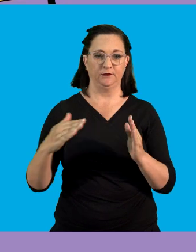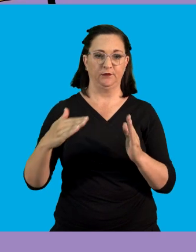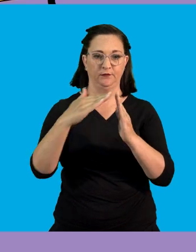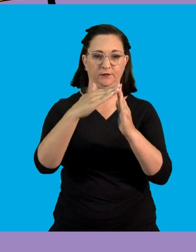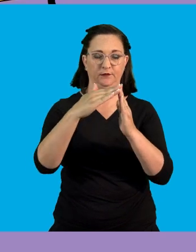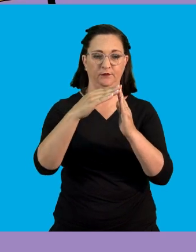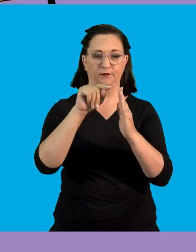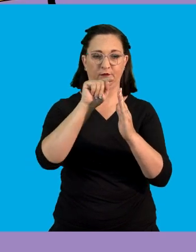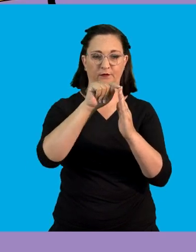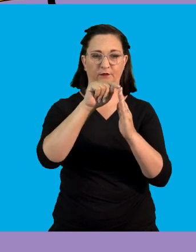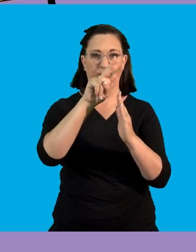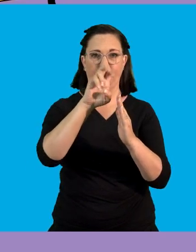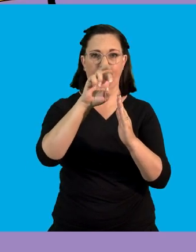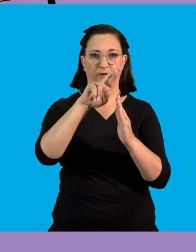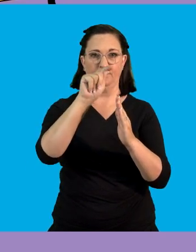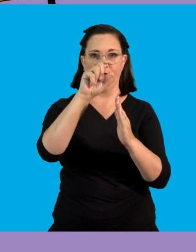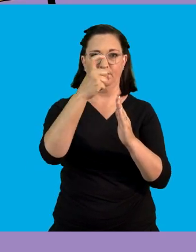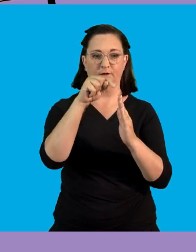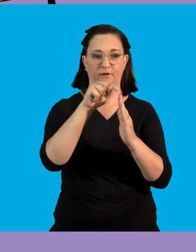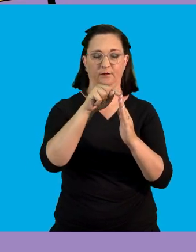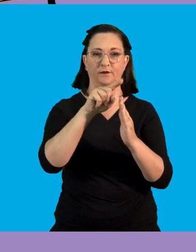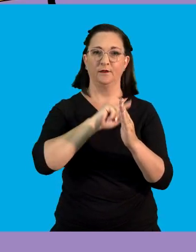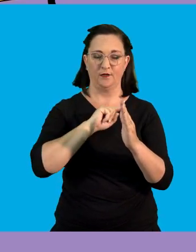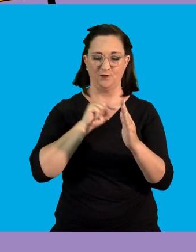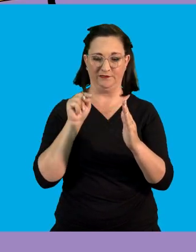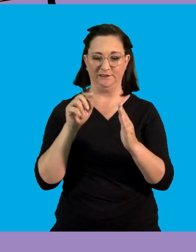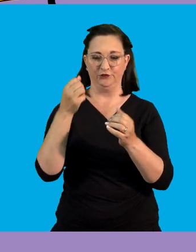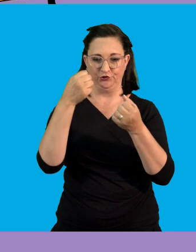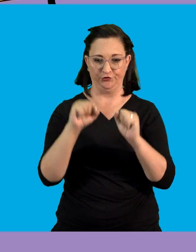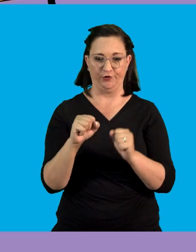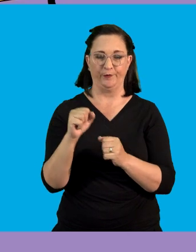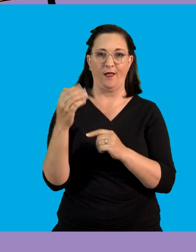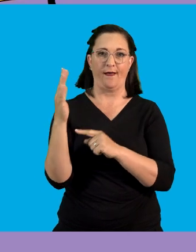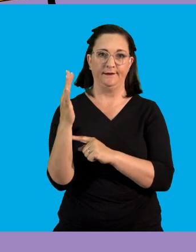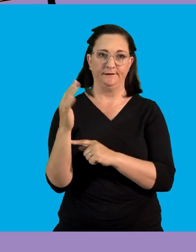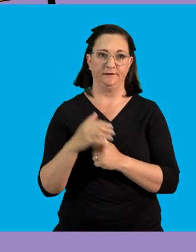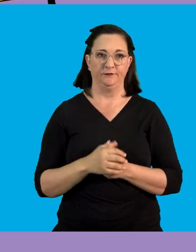are also joined by a common vertex, so that means this is a kite.